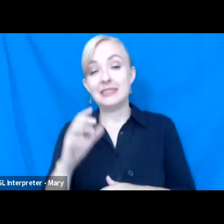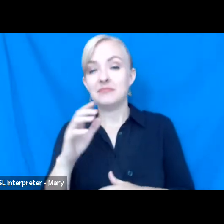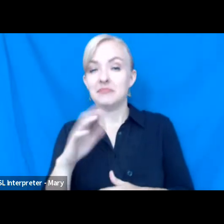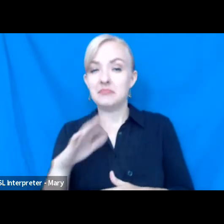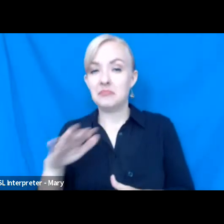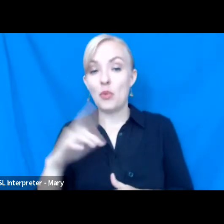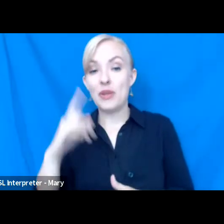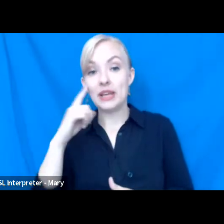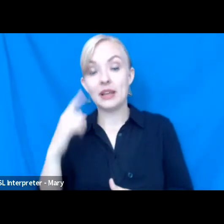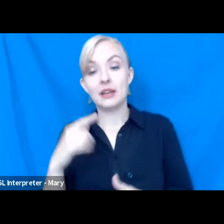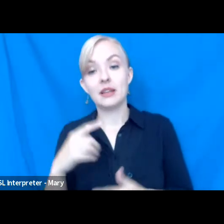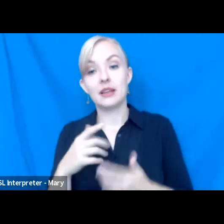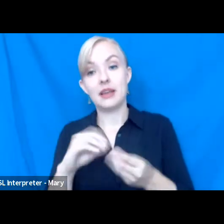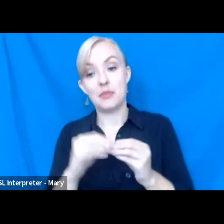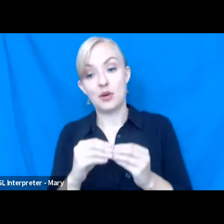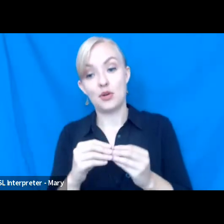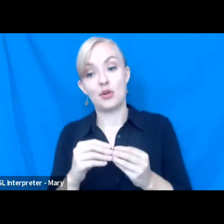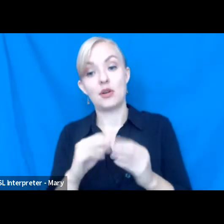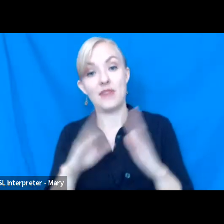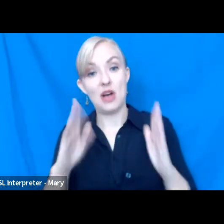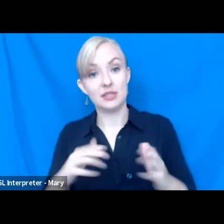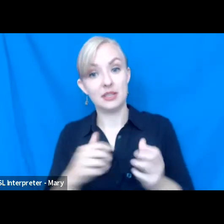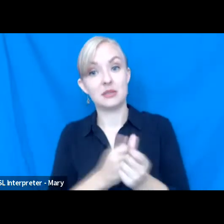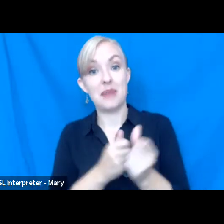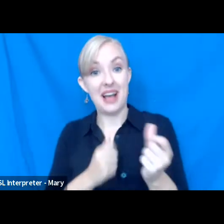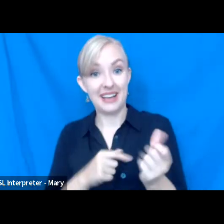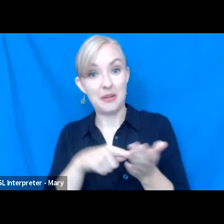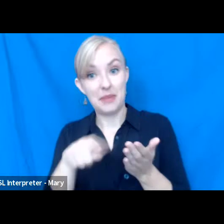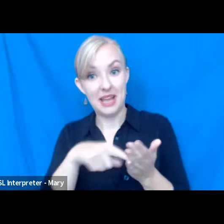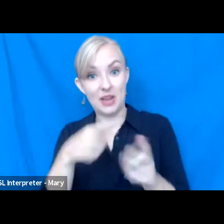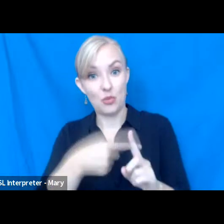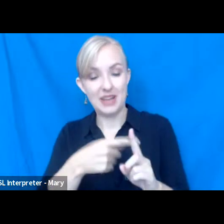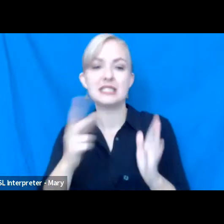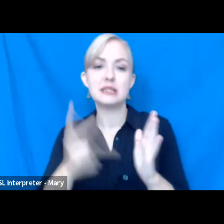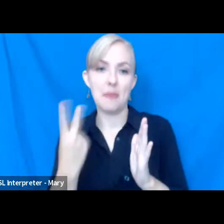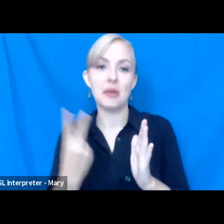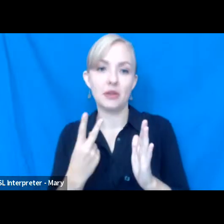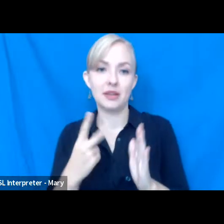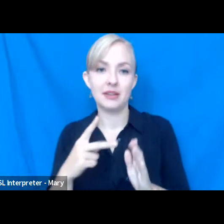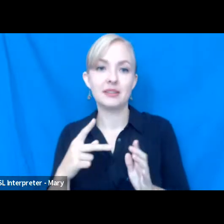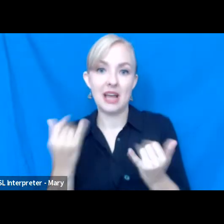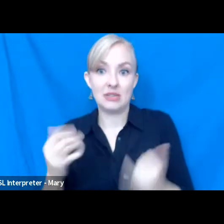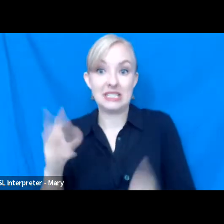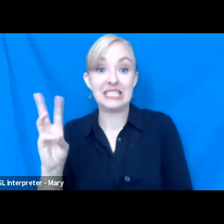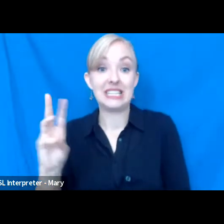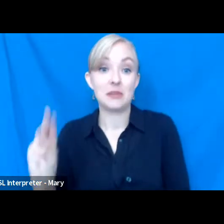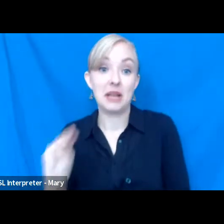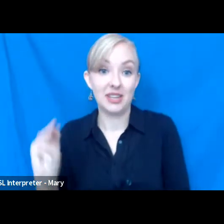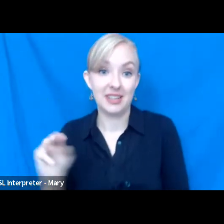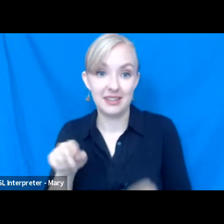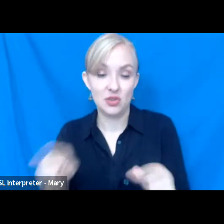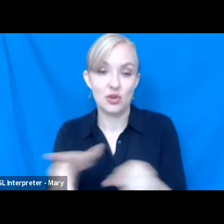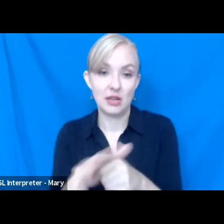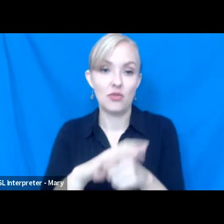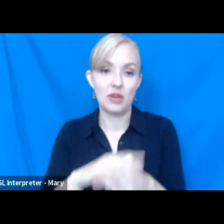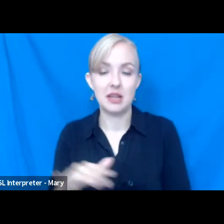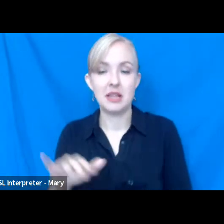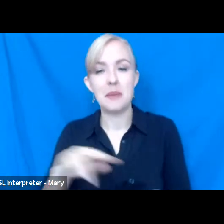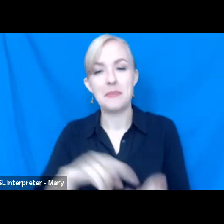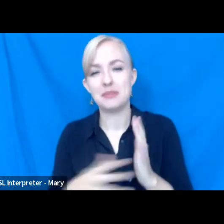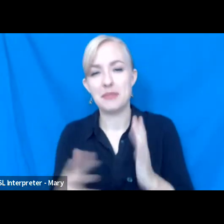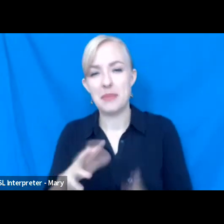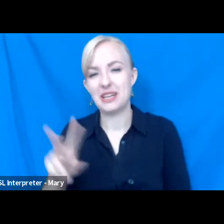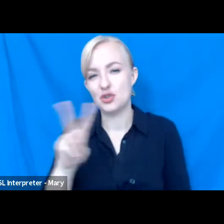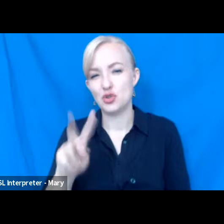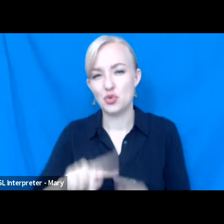households behind on rent has approximately doubled to 6 million during the pandemic, suggesting that there are between 2 to 3